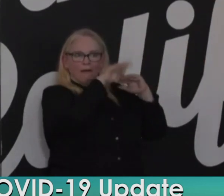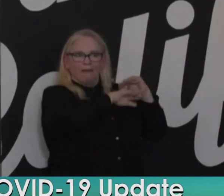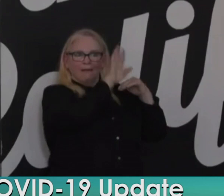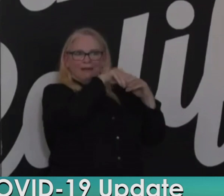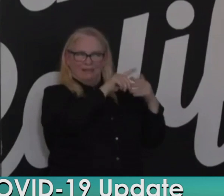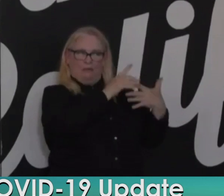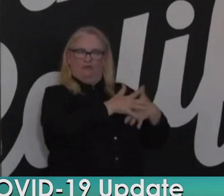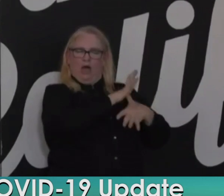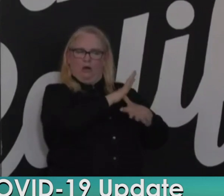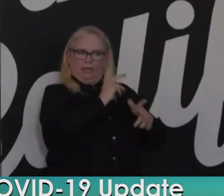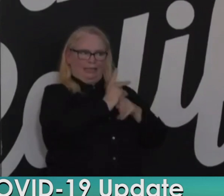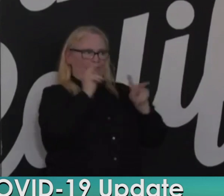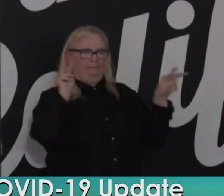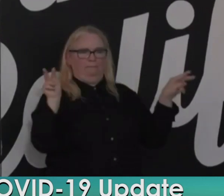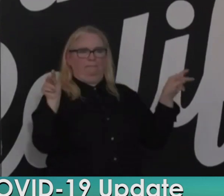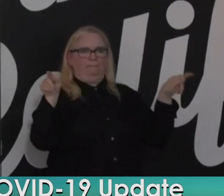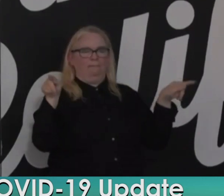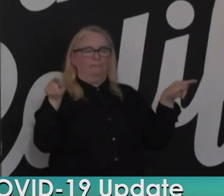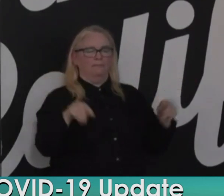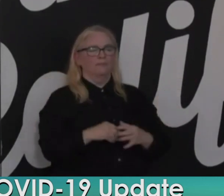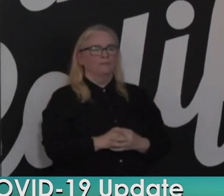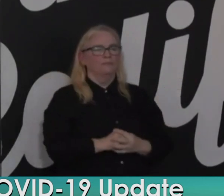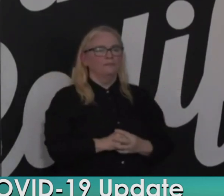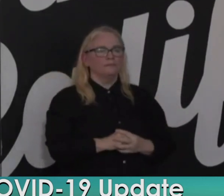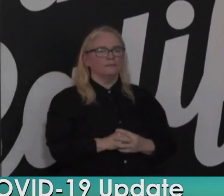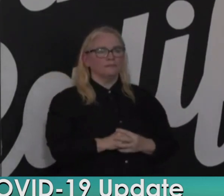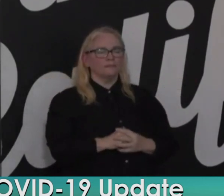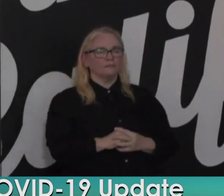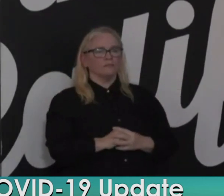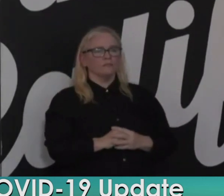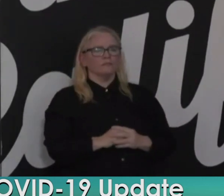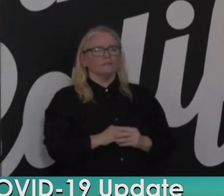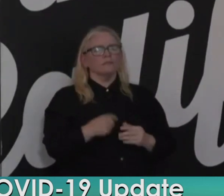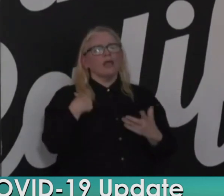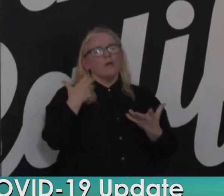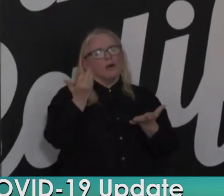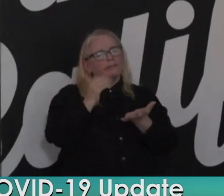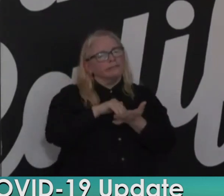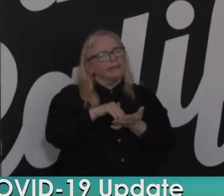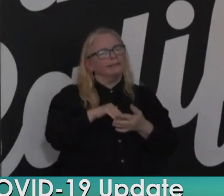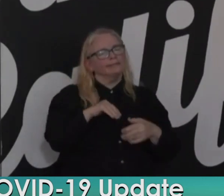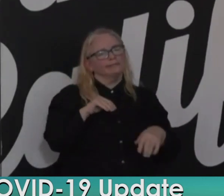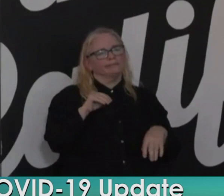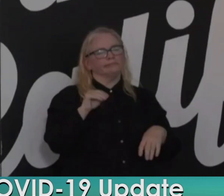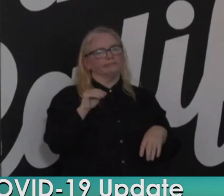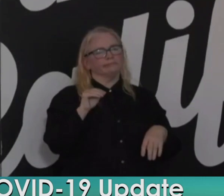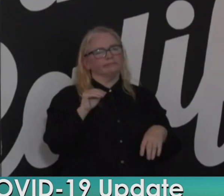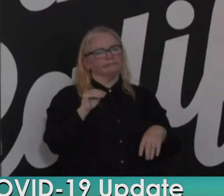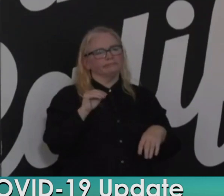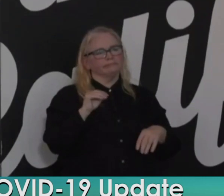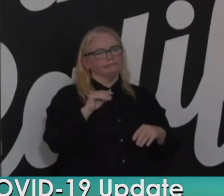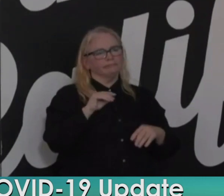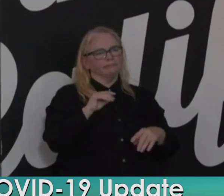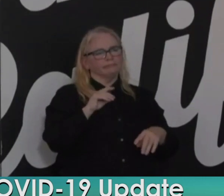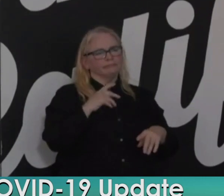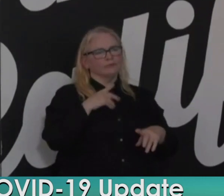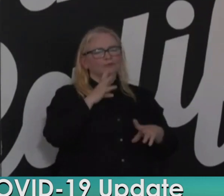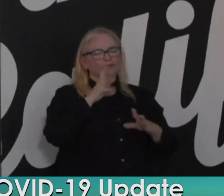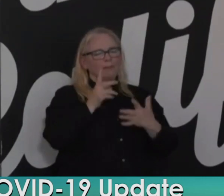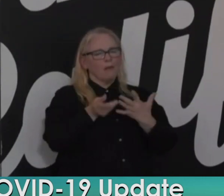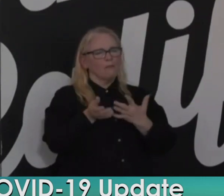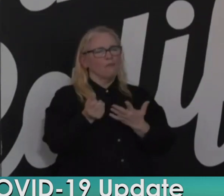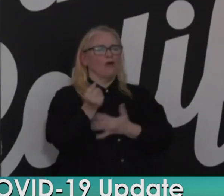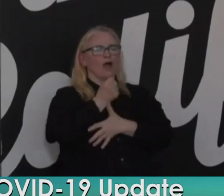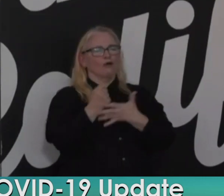to just extend a prioritization beyond just our capacity to begin these meaningful modifications, but also